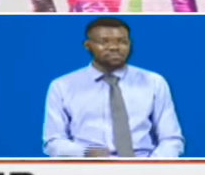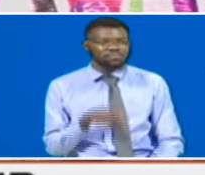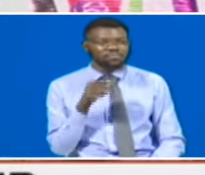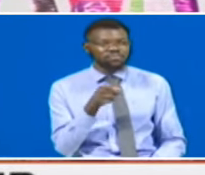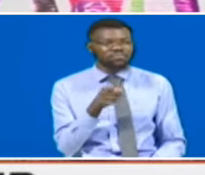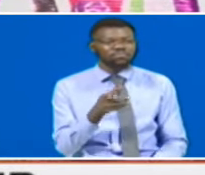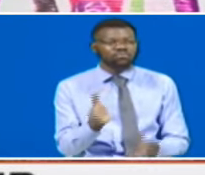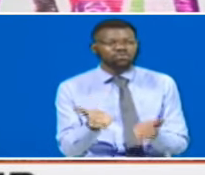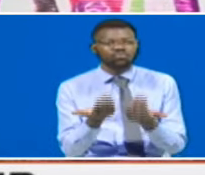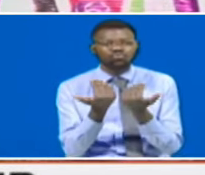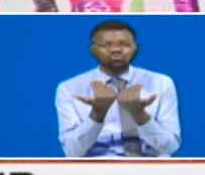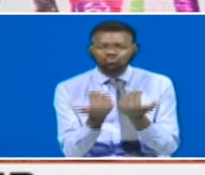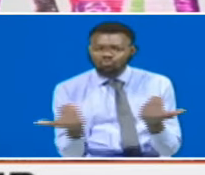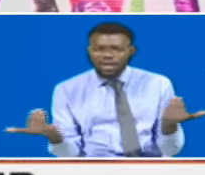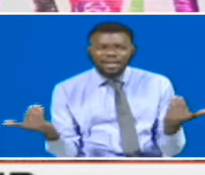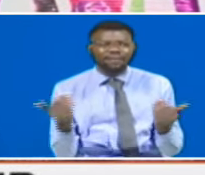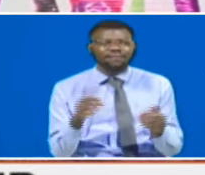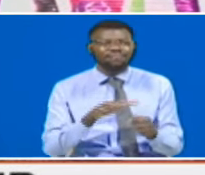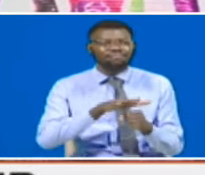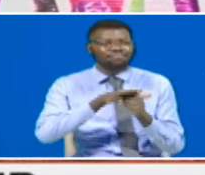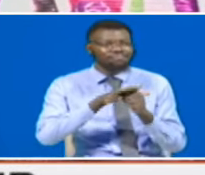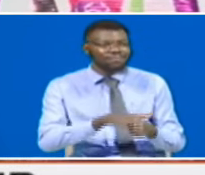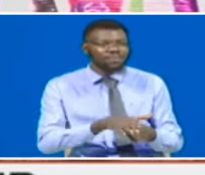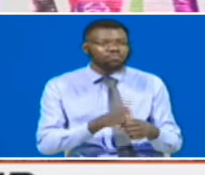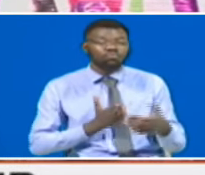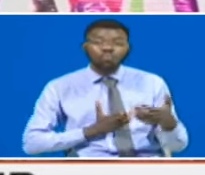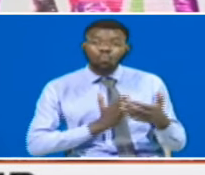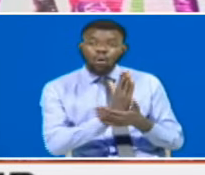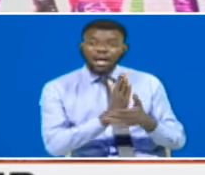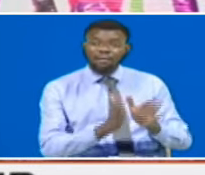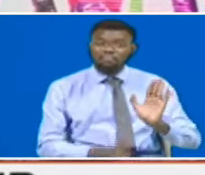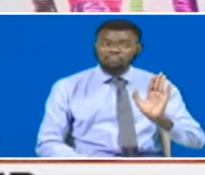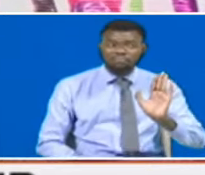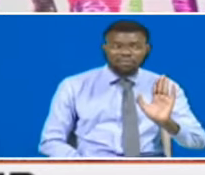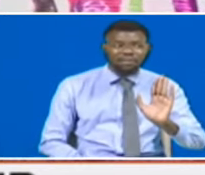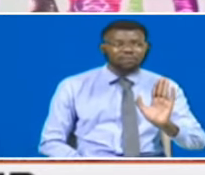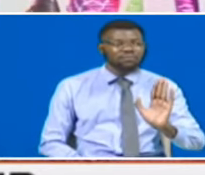deprivation of children of their rights to be children